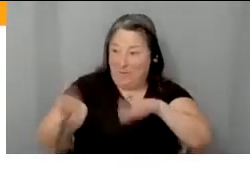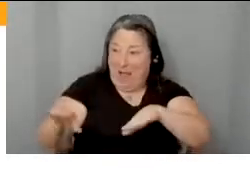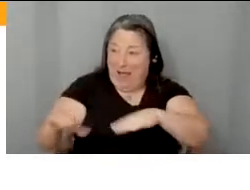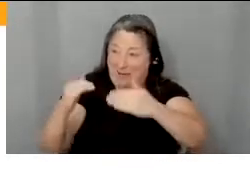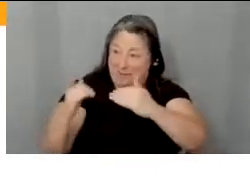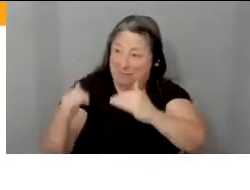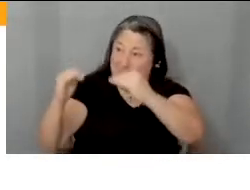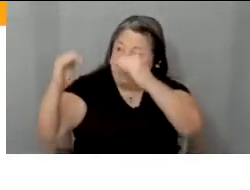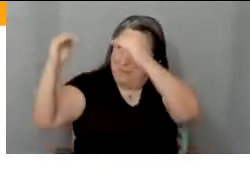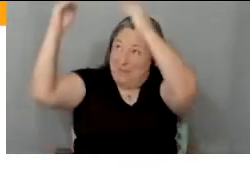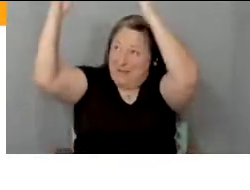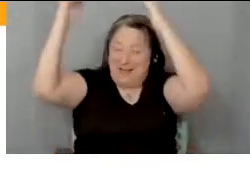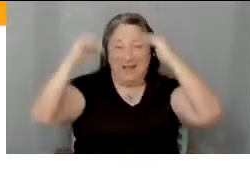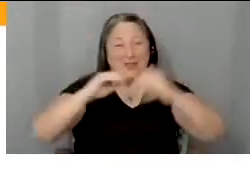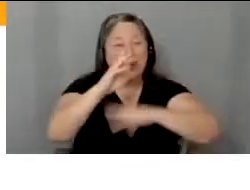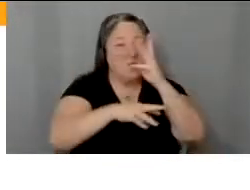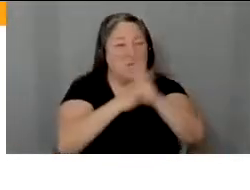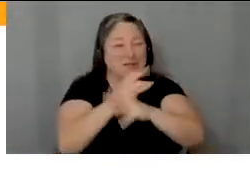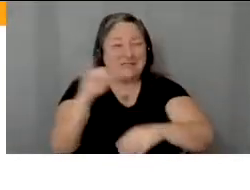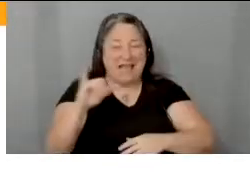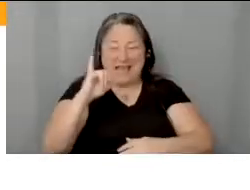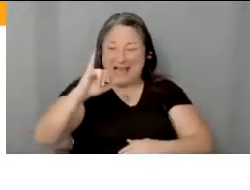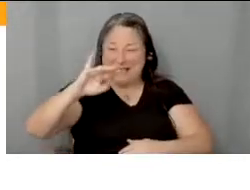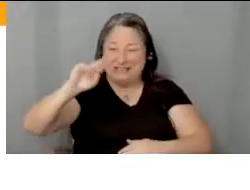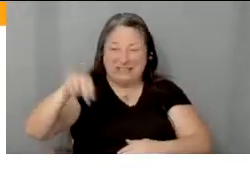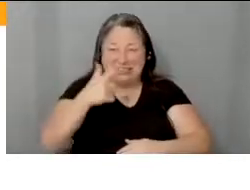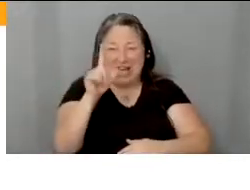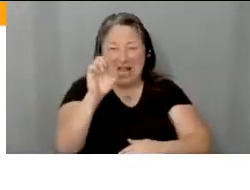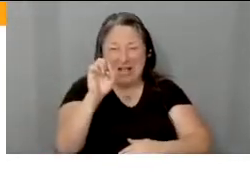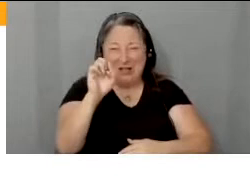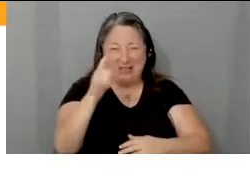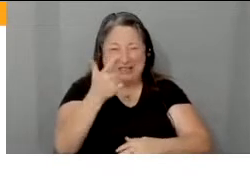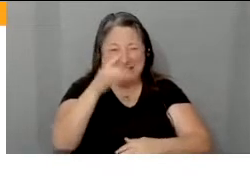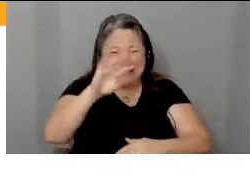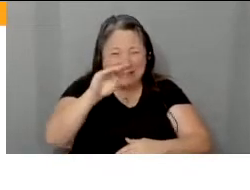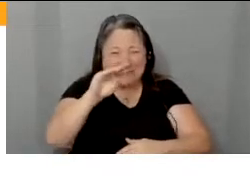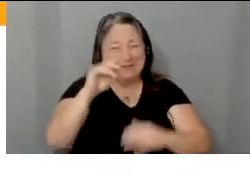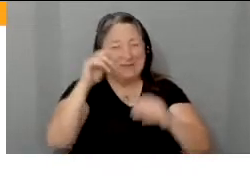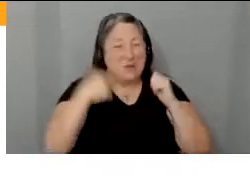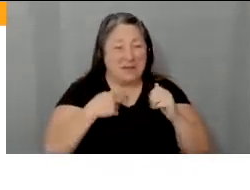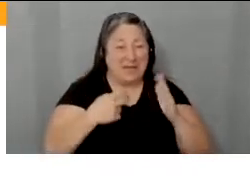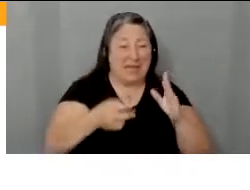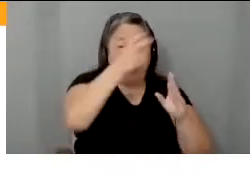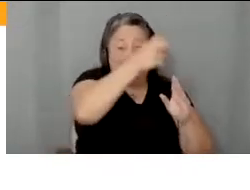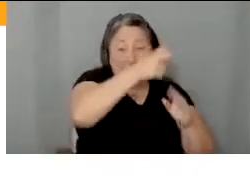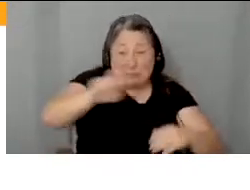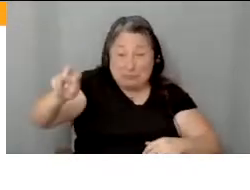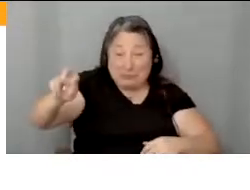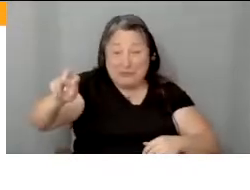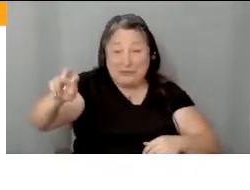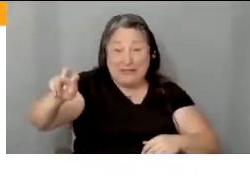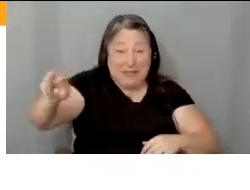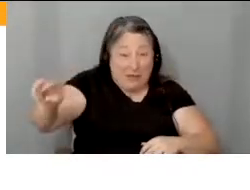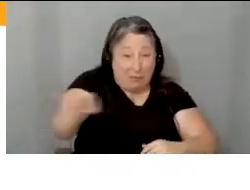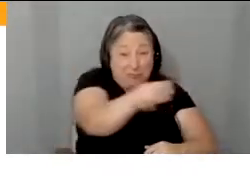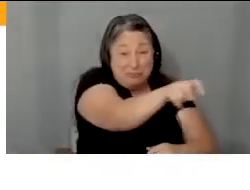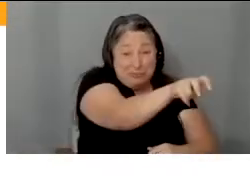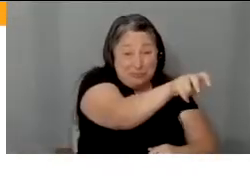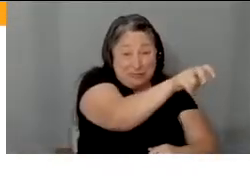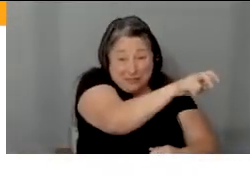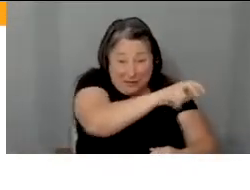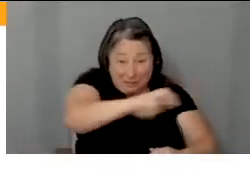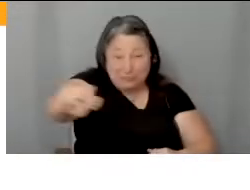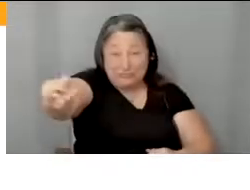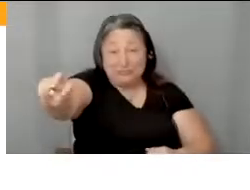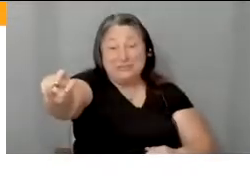gym, and so being able to sort of swing from vine to vine, it may not always look pretty. And that is the